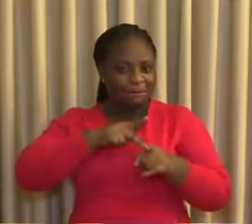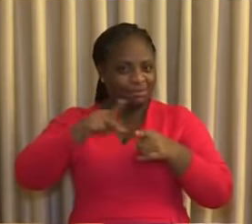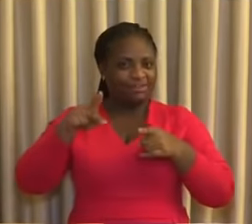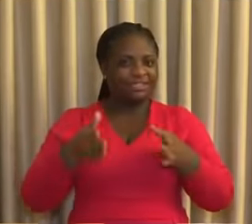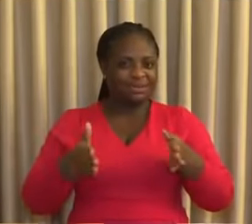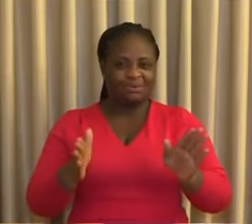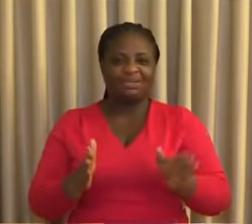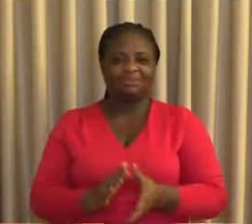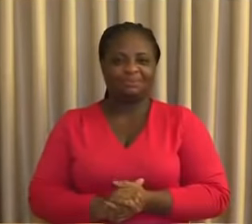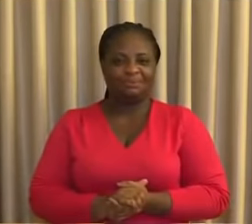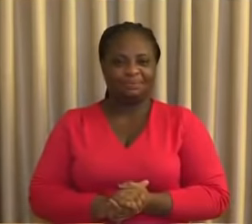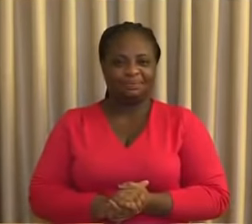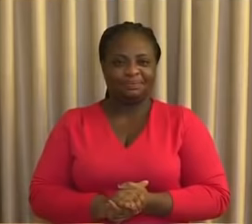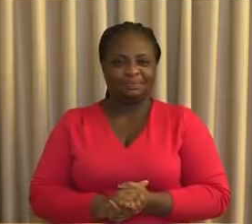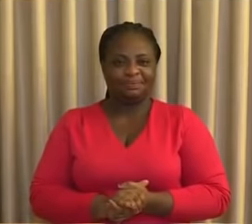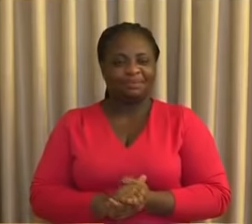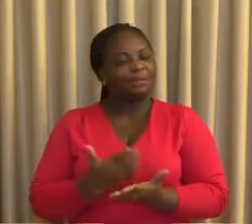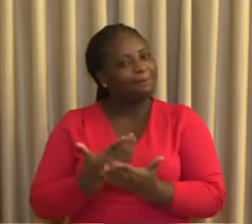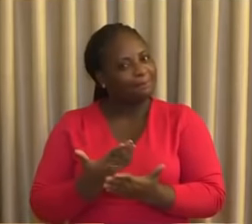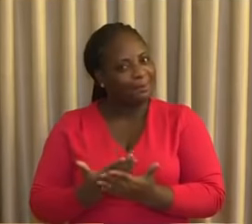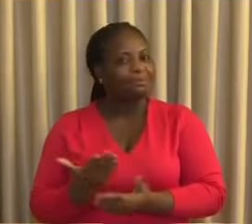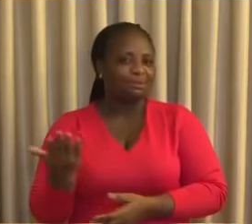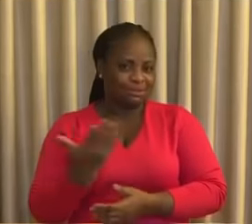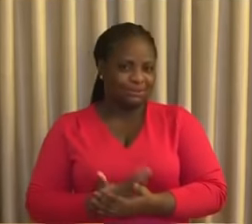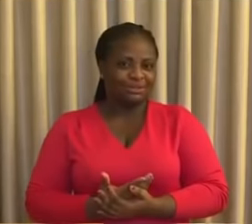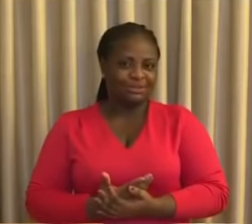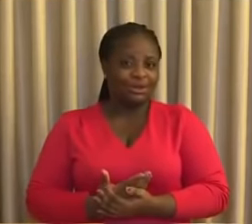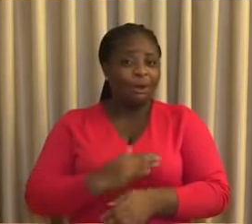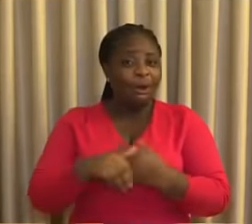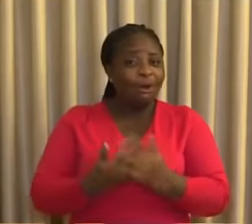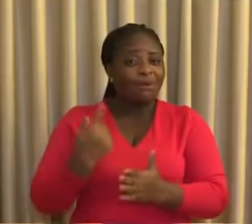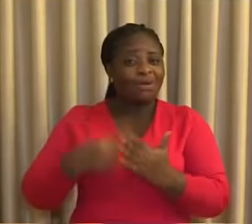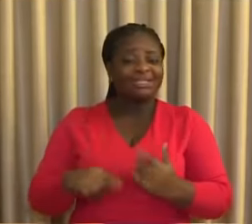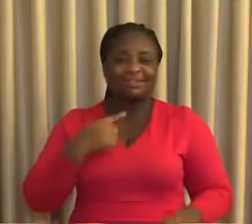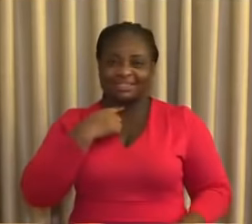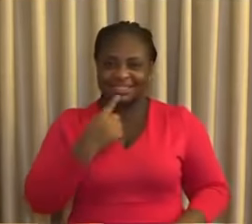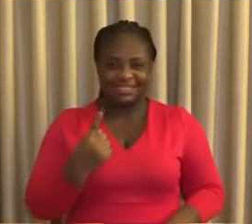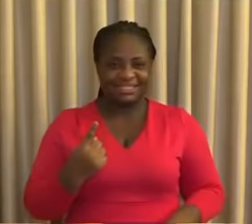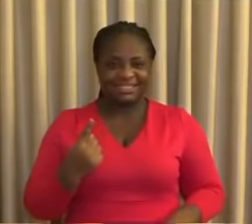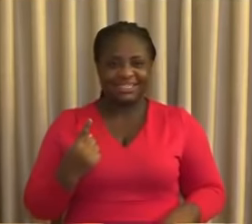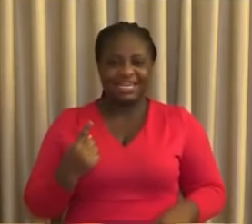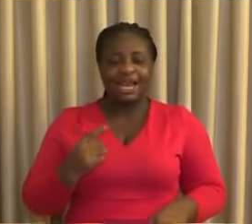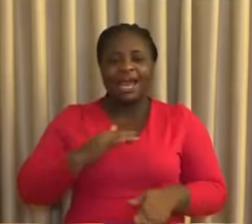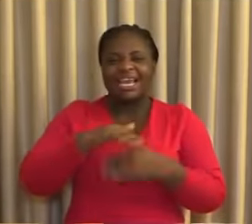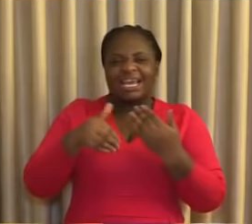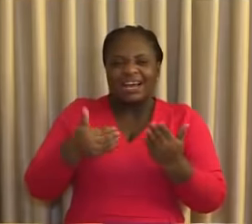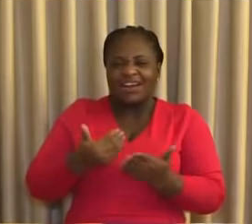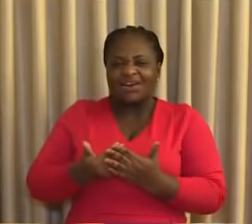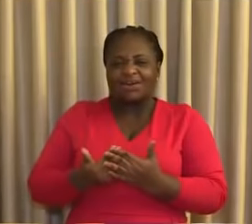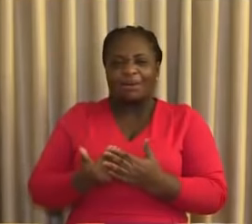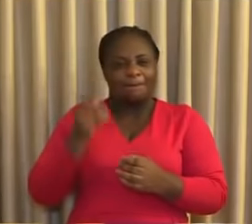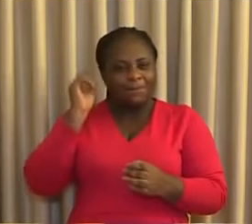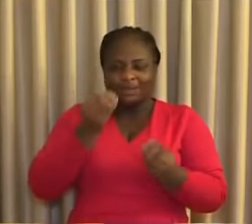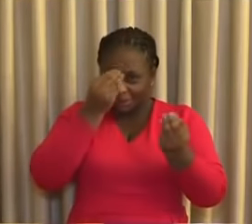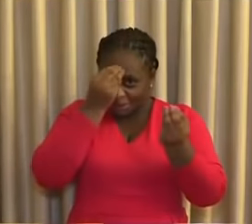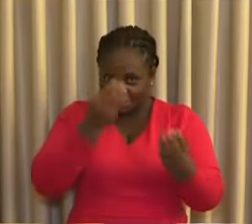Ms. Remu, in Sima Makei, yenyina yembomoden ni ndiso yankopo